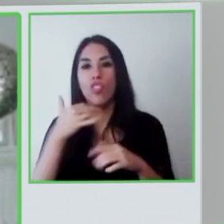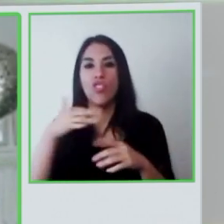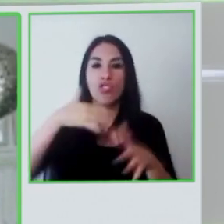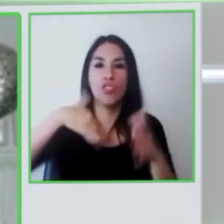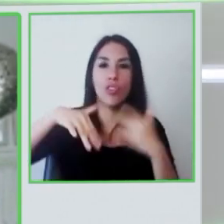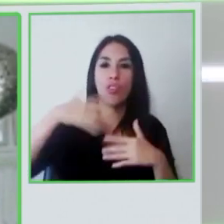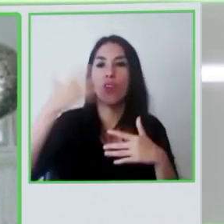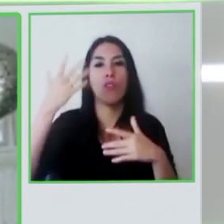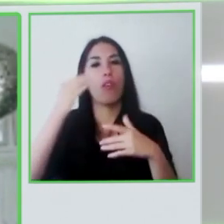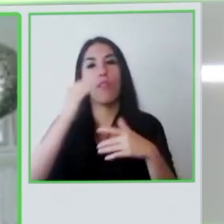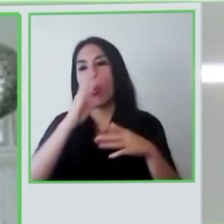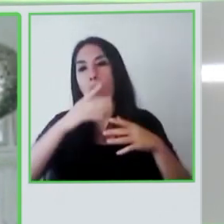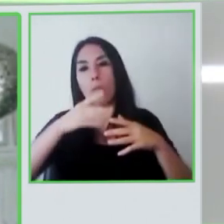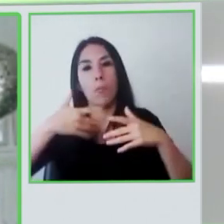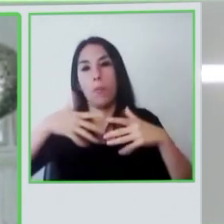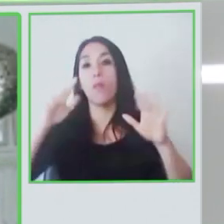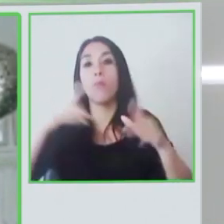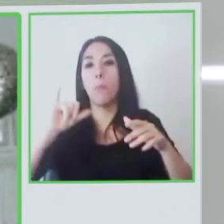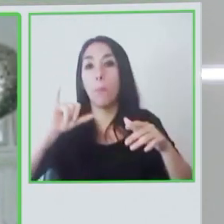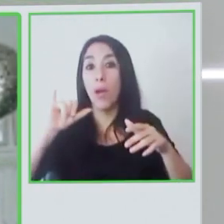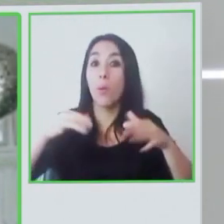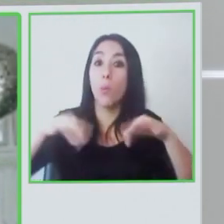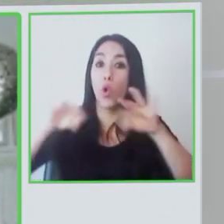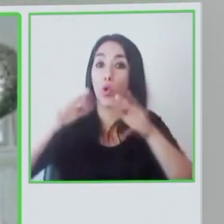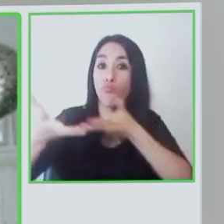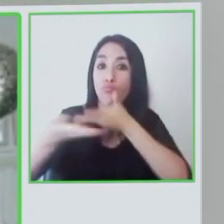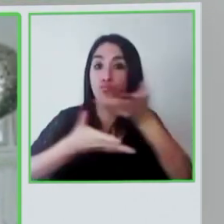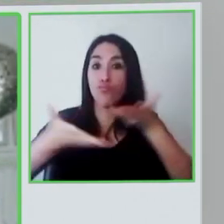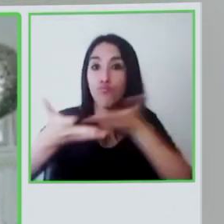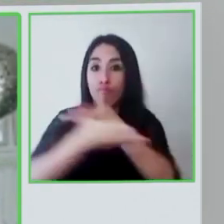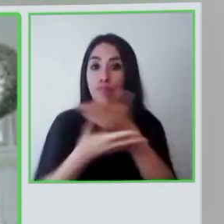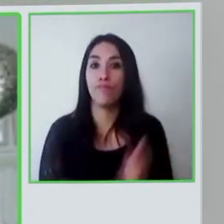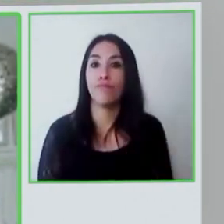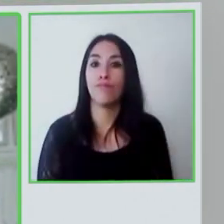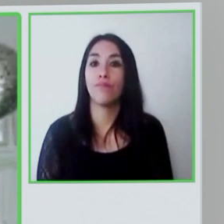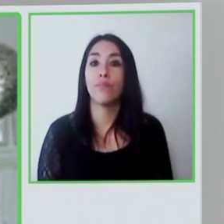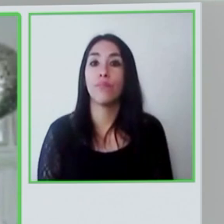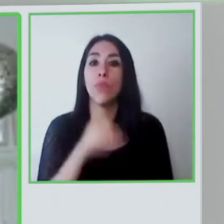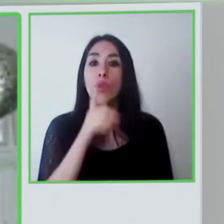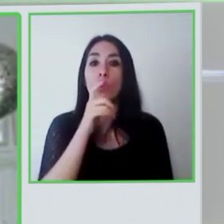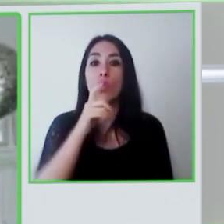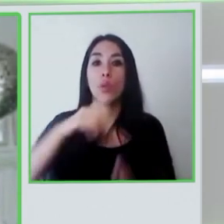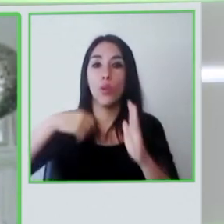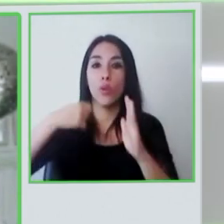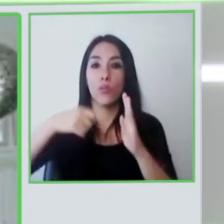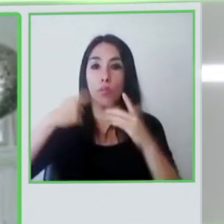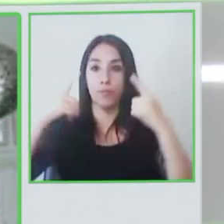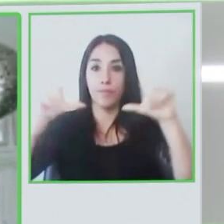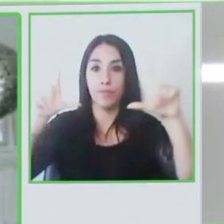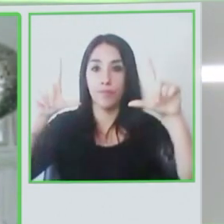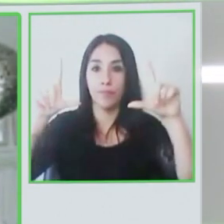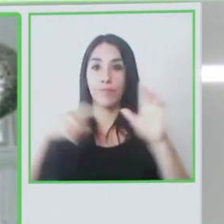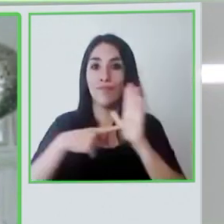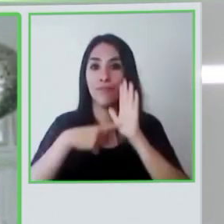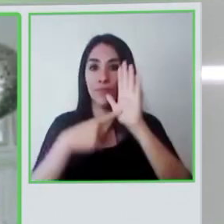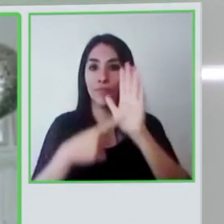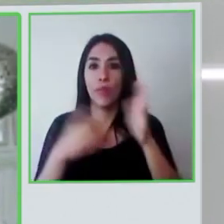would like to support that business. I have a video, a short video that talks about the quality of what